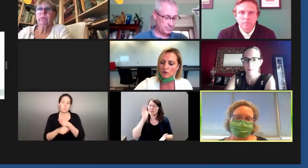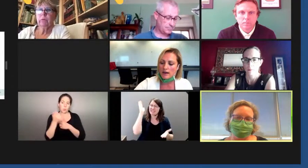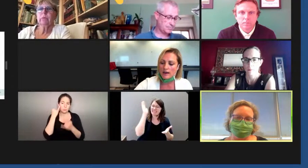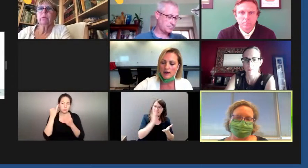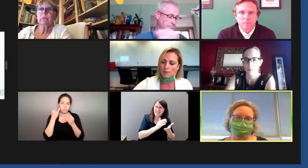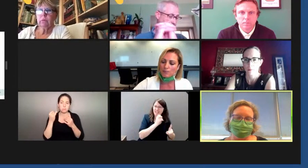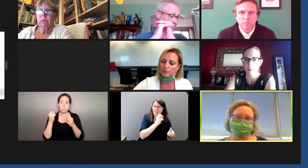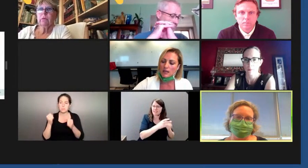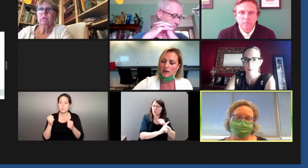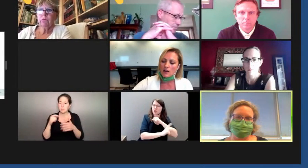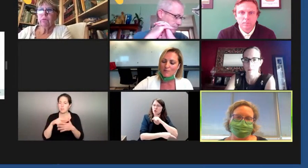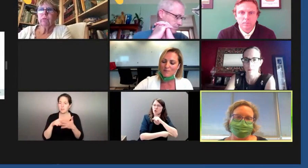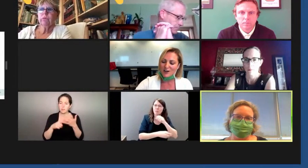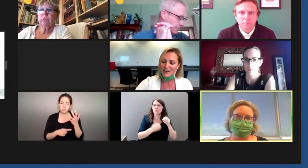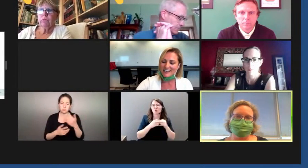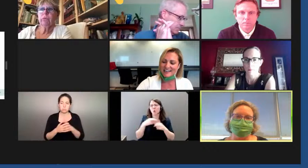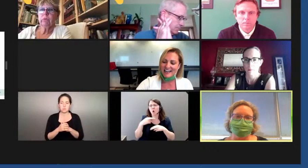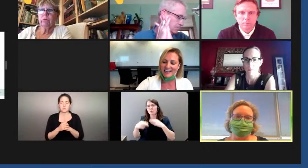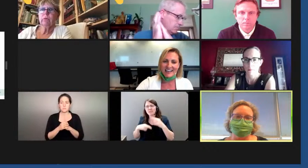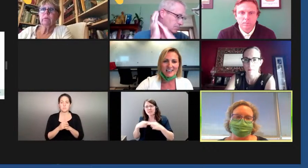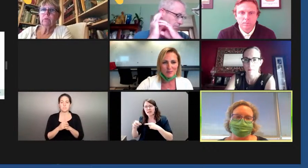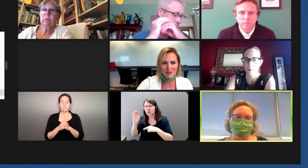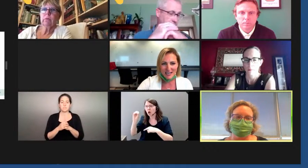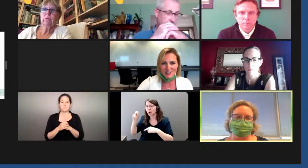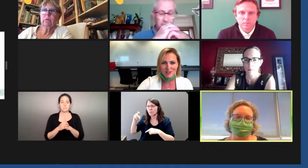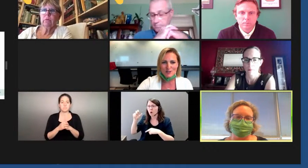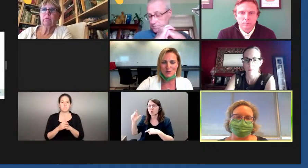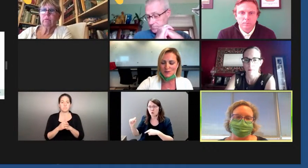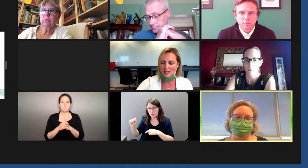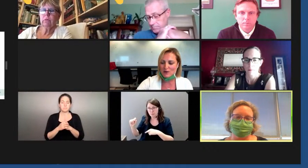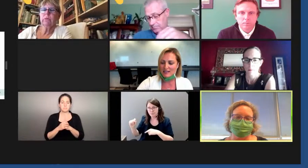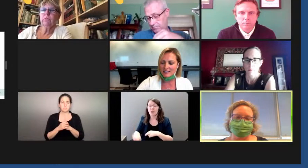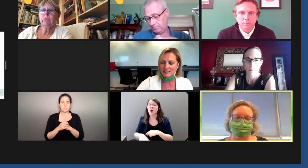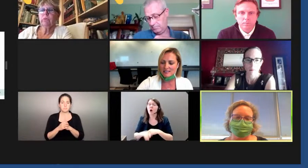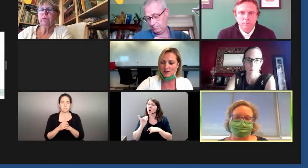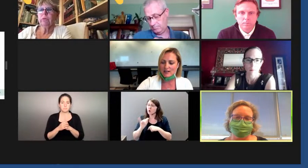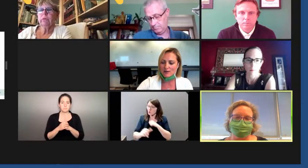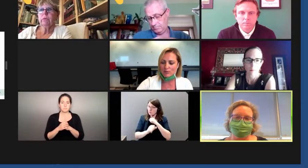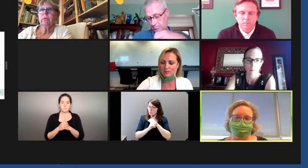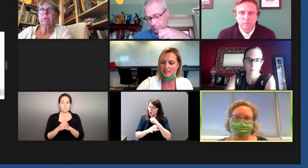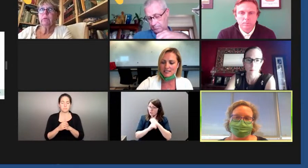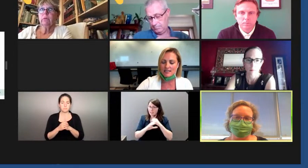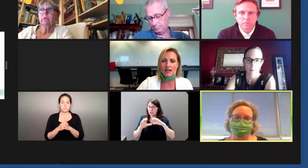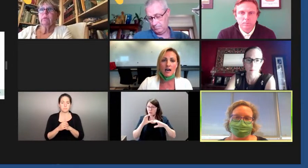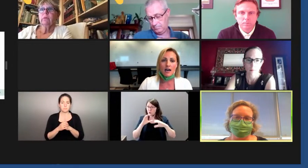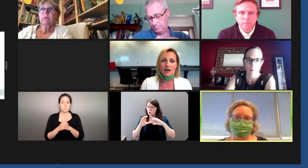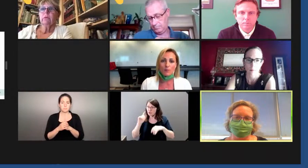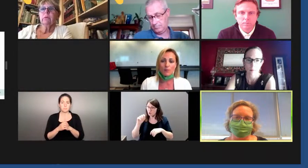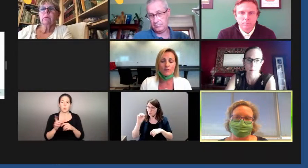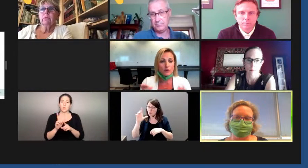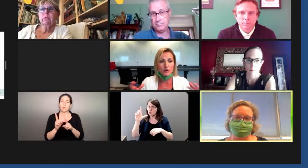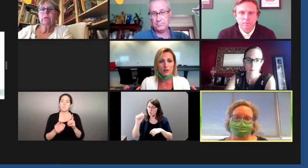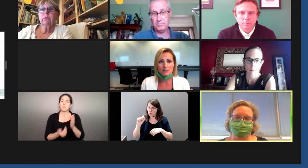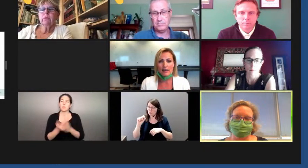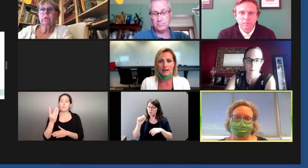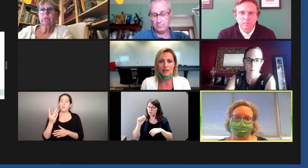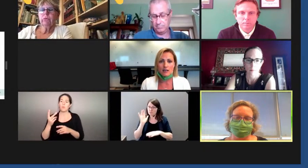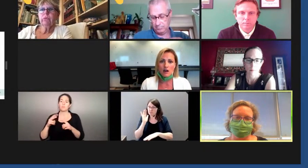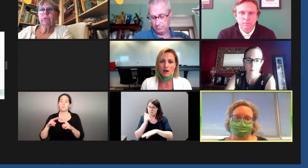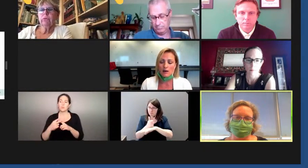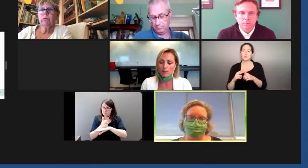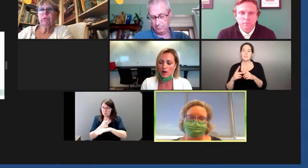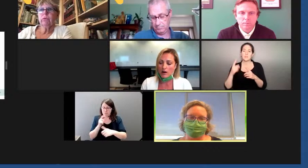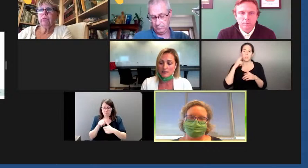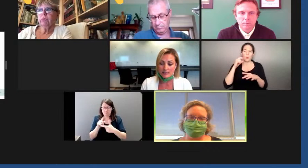new marketing and communications tools that we can consider implementing, further